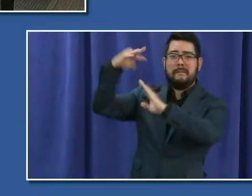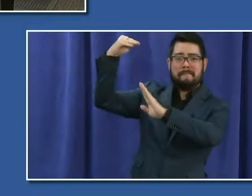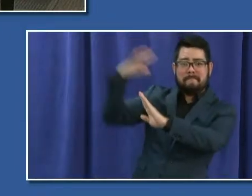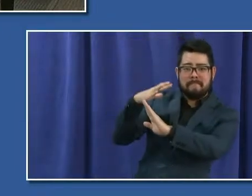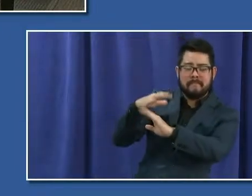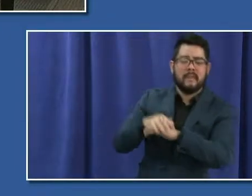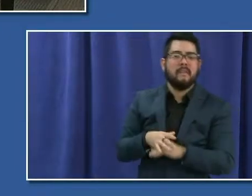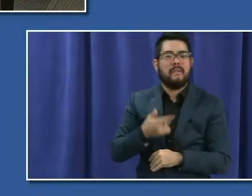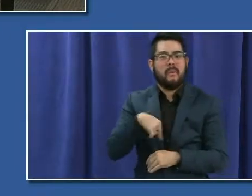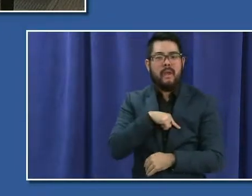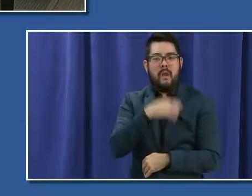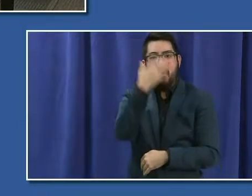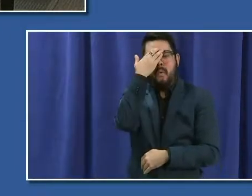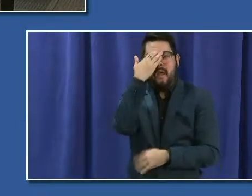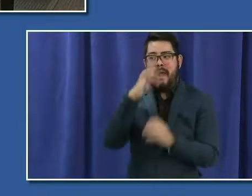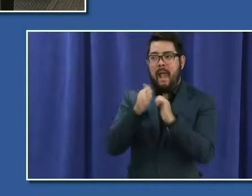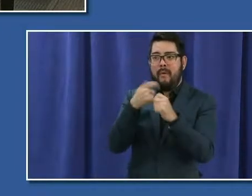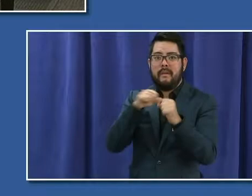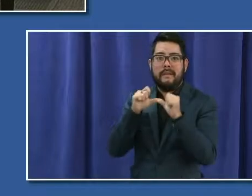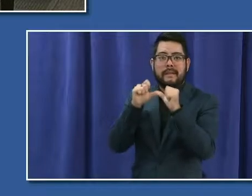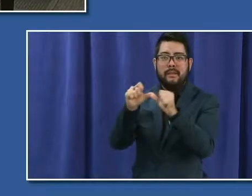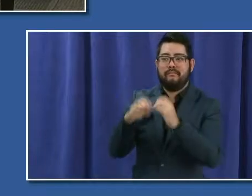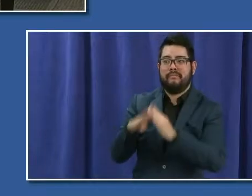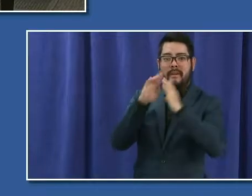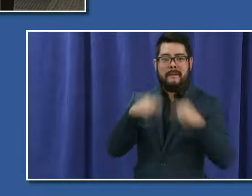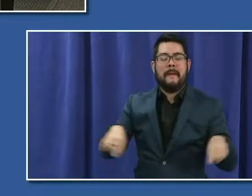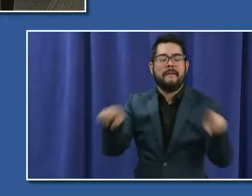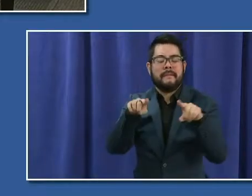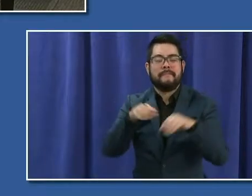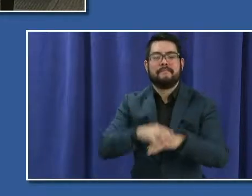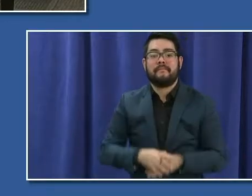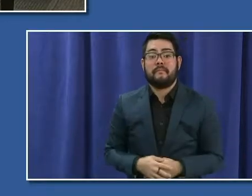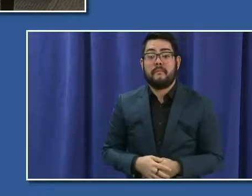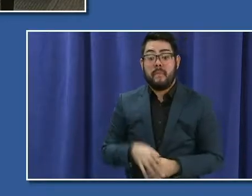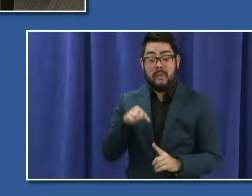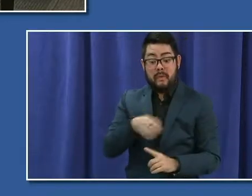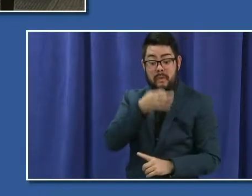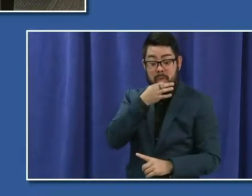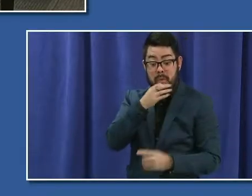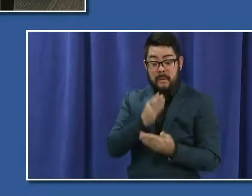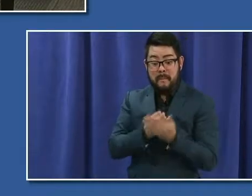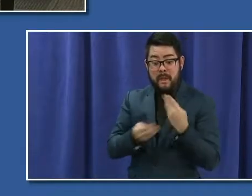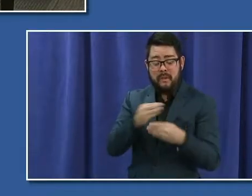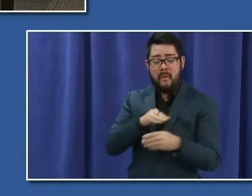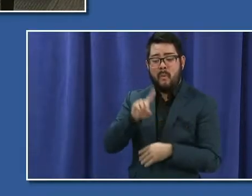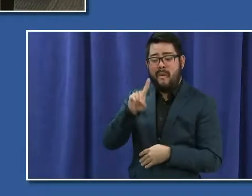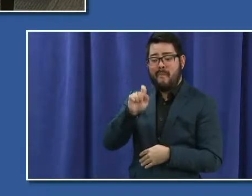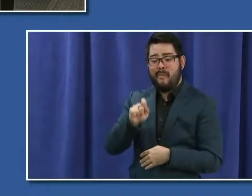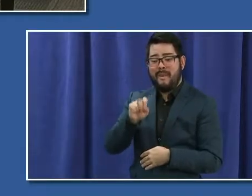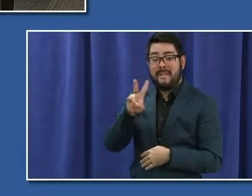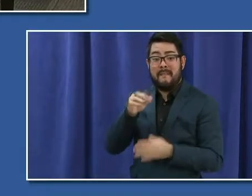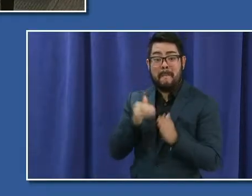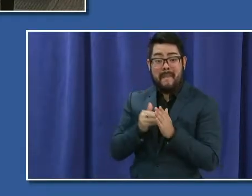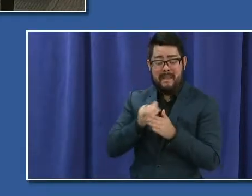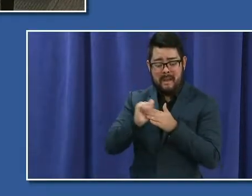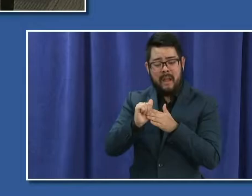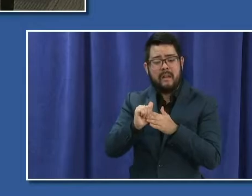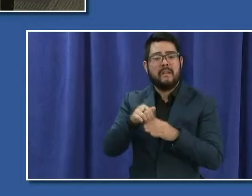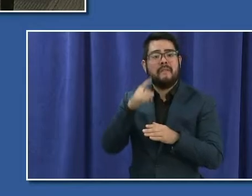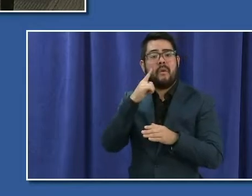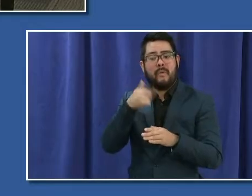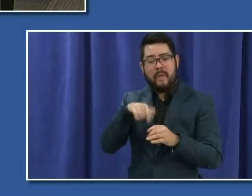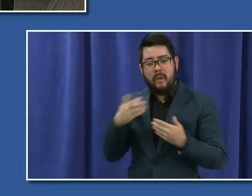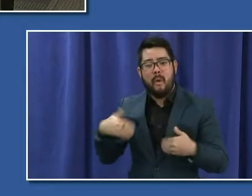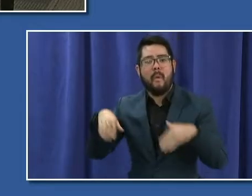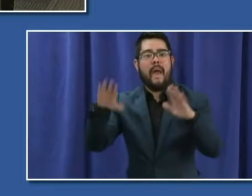what we need to do with that. So in this upcoming budget, we have $1.7 million to go out and start to replace